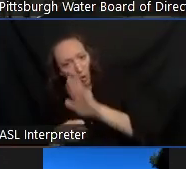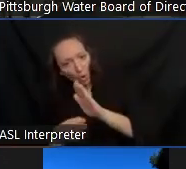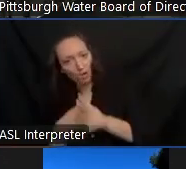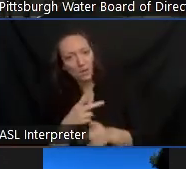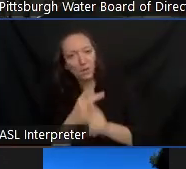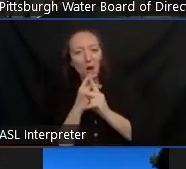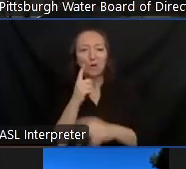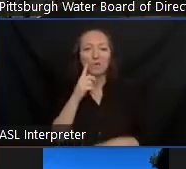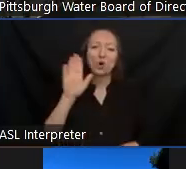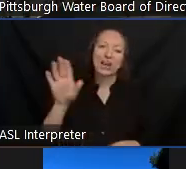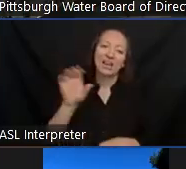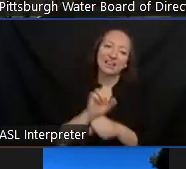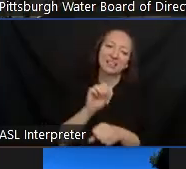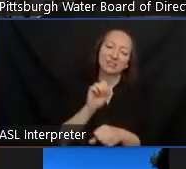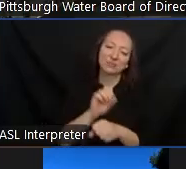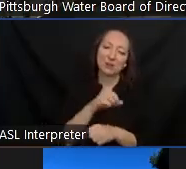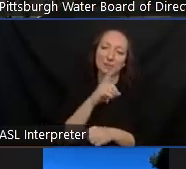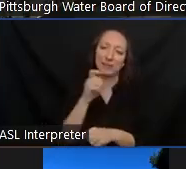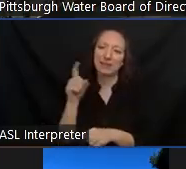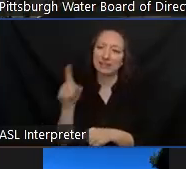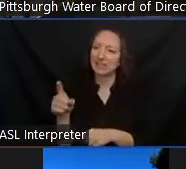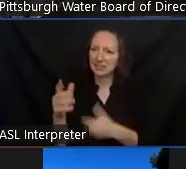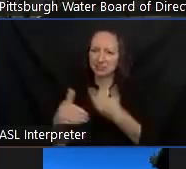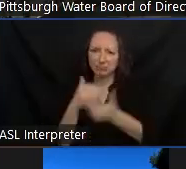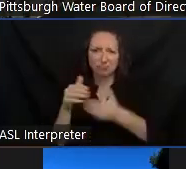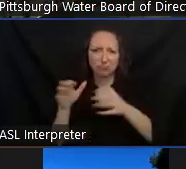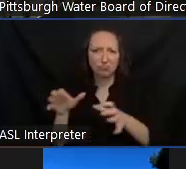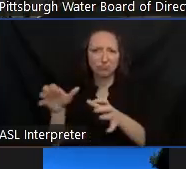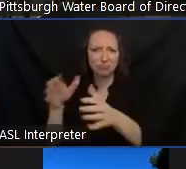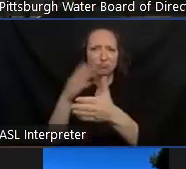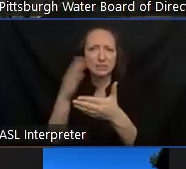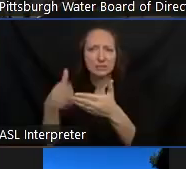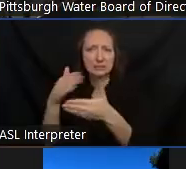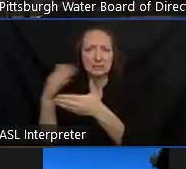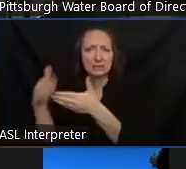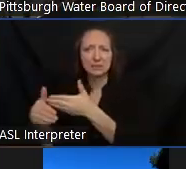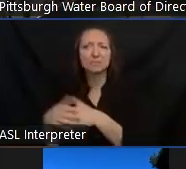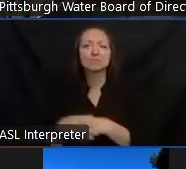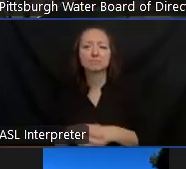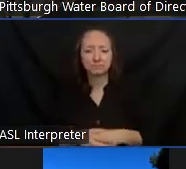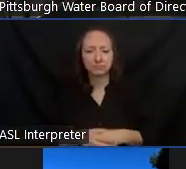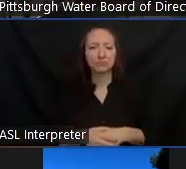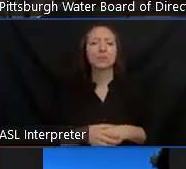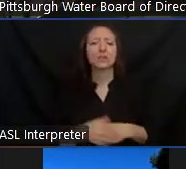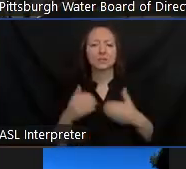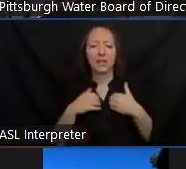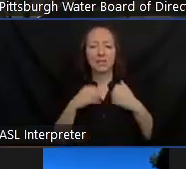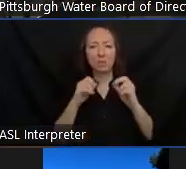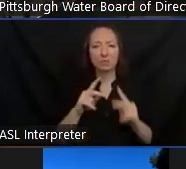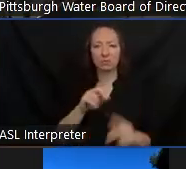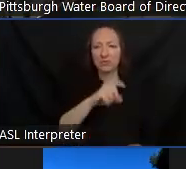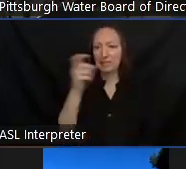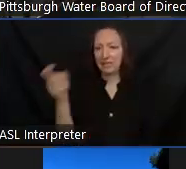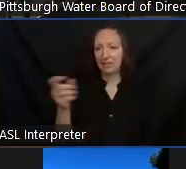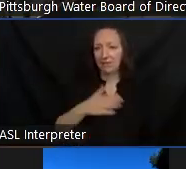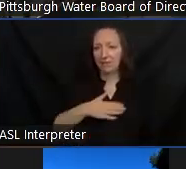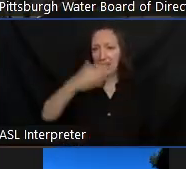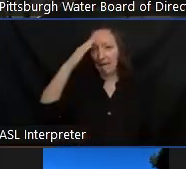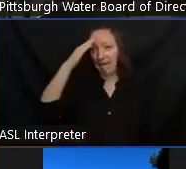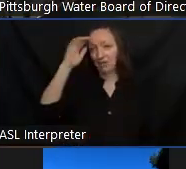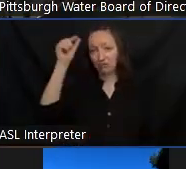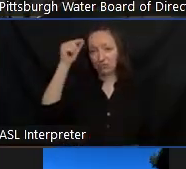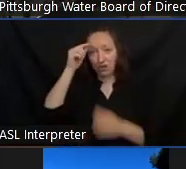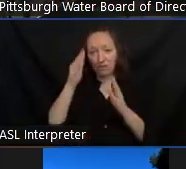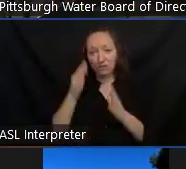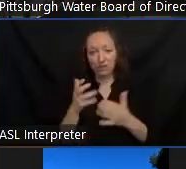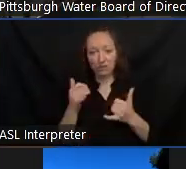work, because he is getting stuff done. Had the opportunity to give him my hat. So the governor now has a